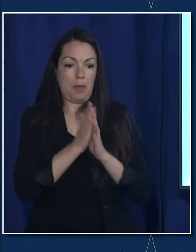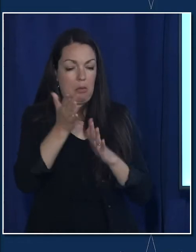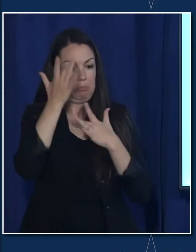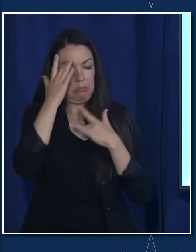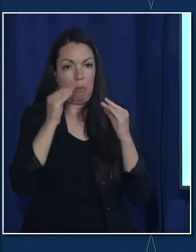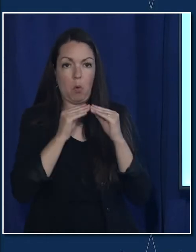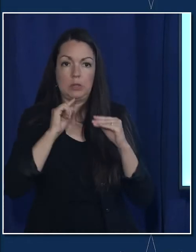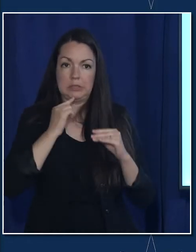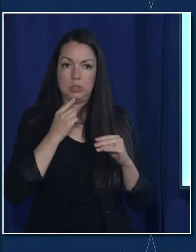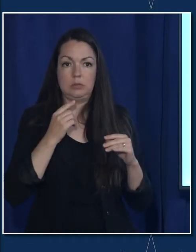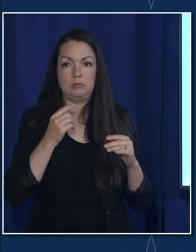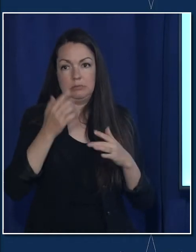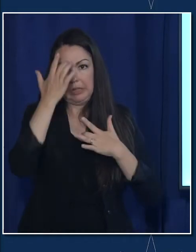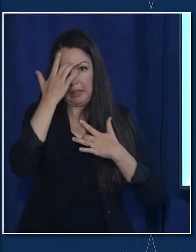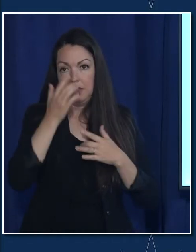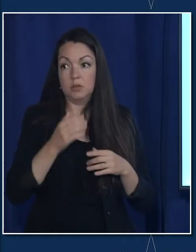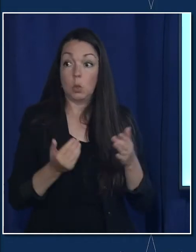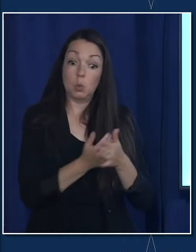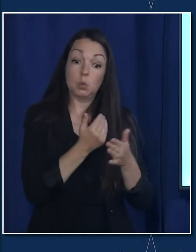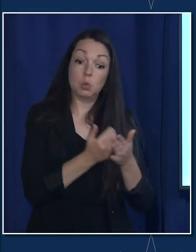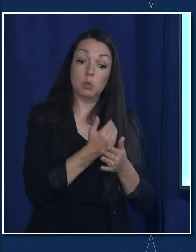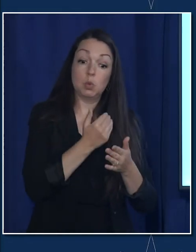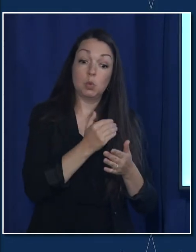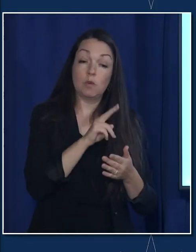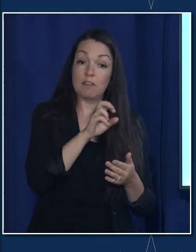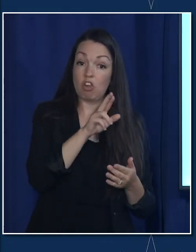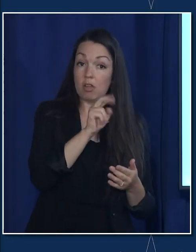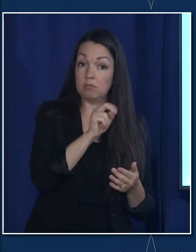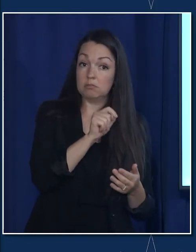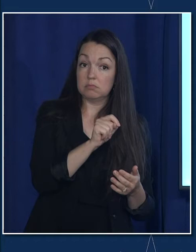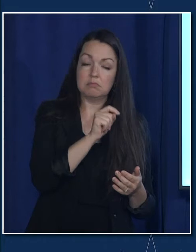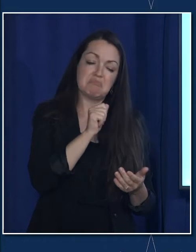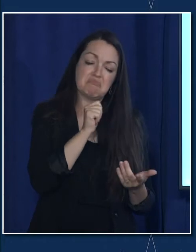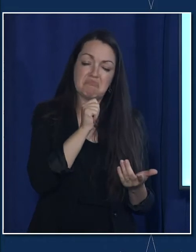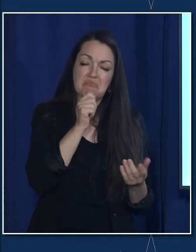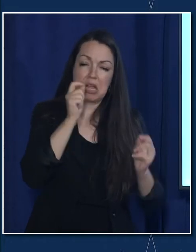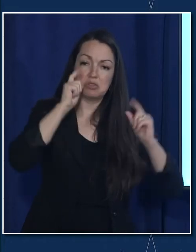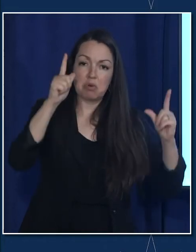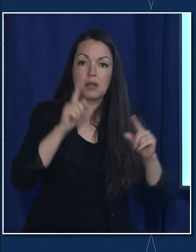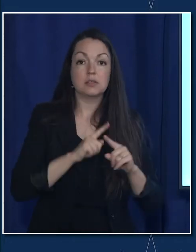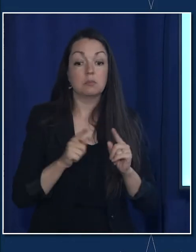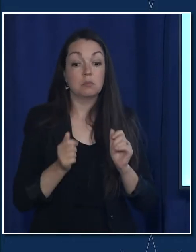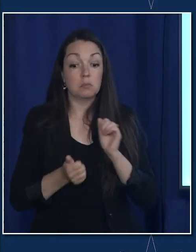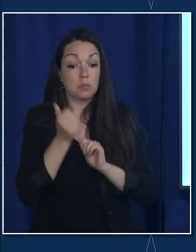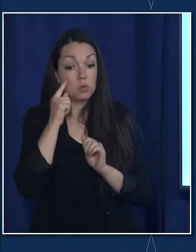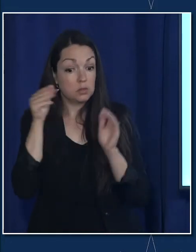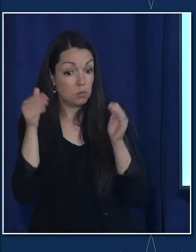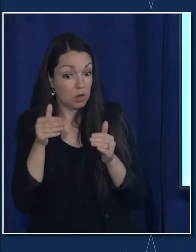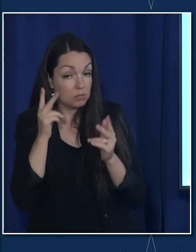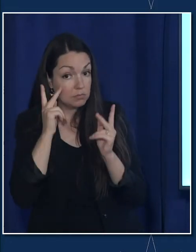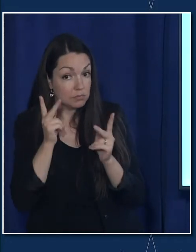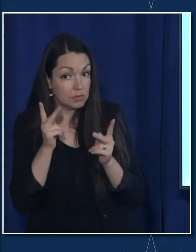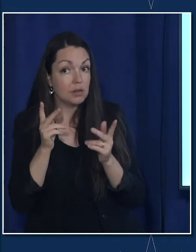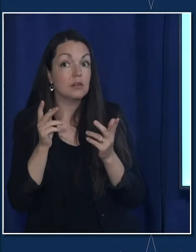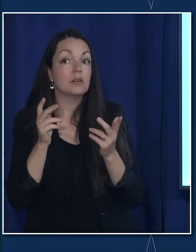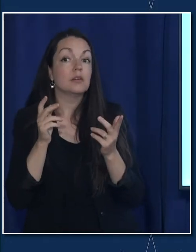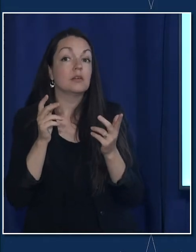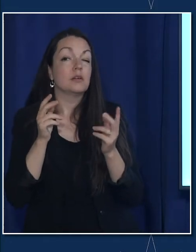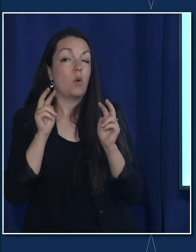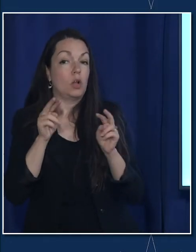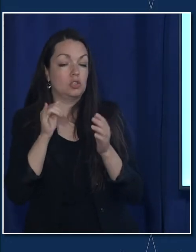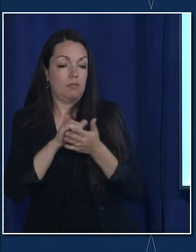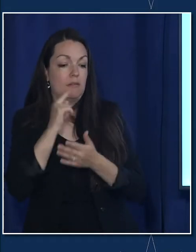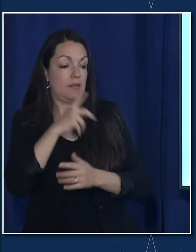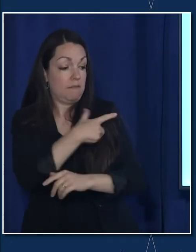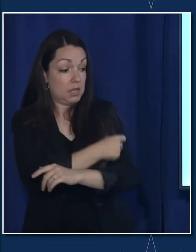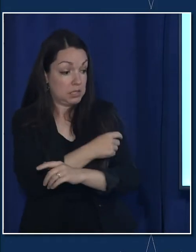new variants should not surprise anybody. But the main thing we're watching is that the vaccines continue to protect well, which they